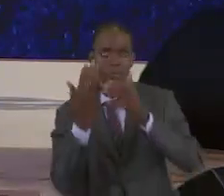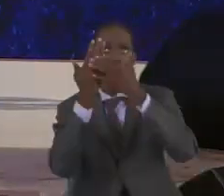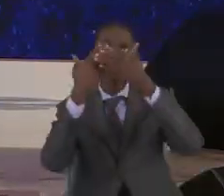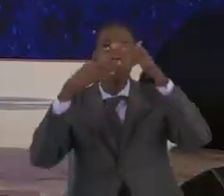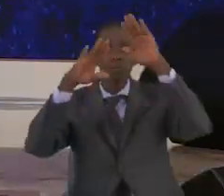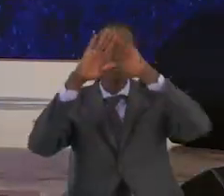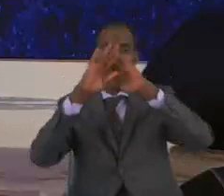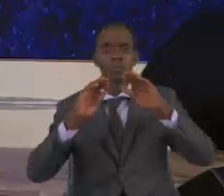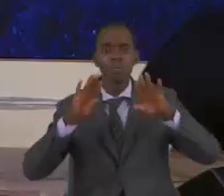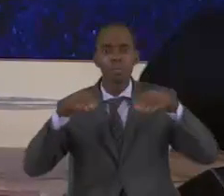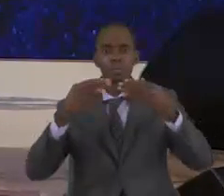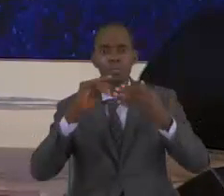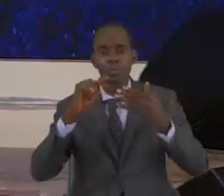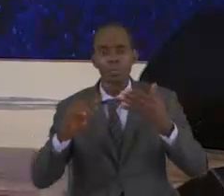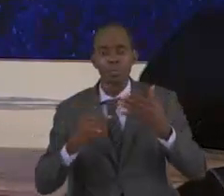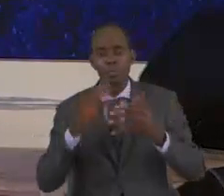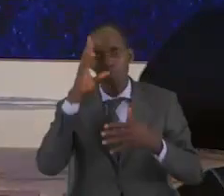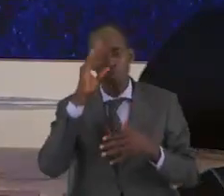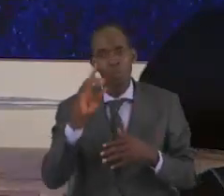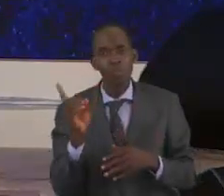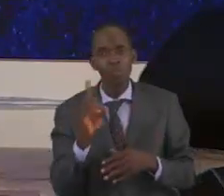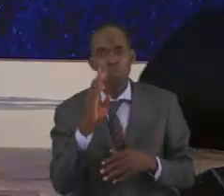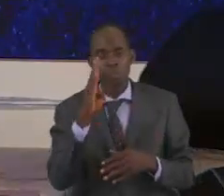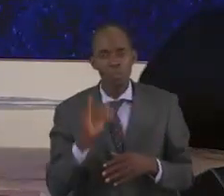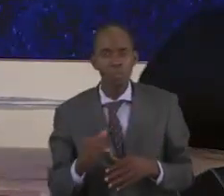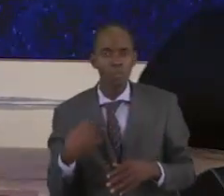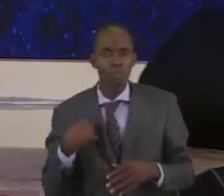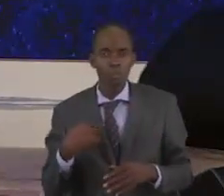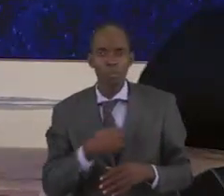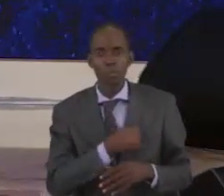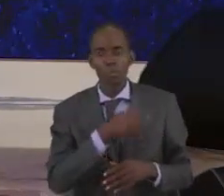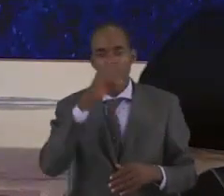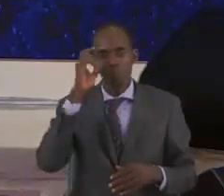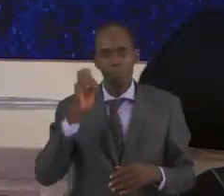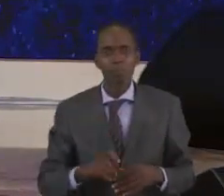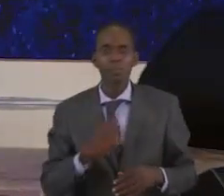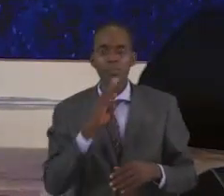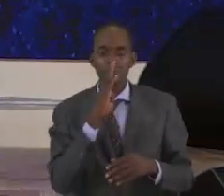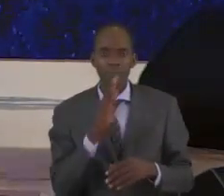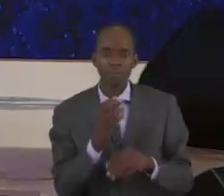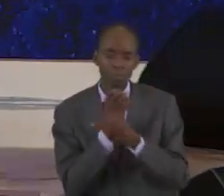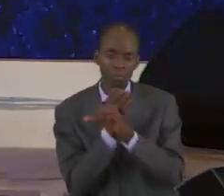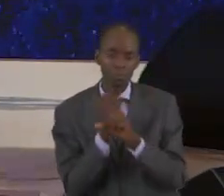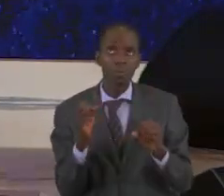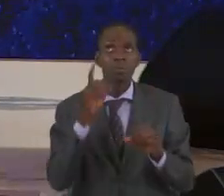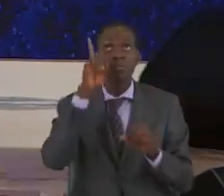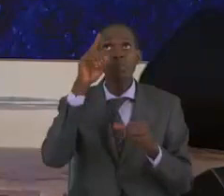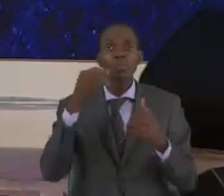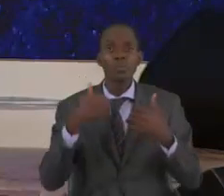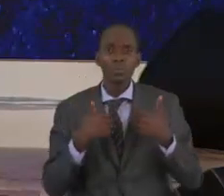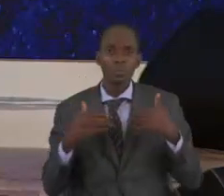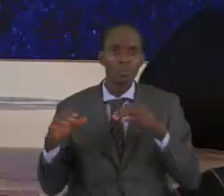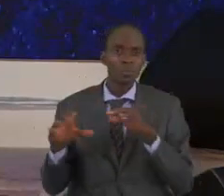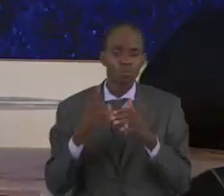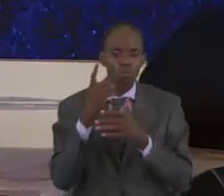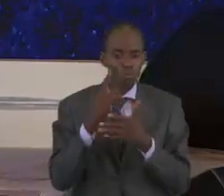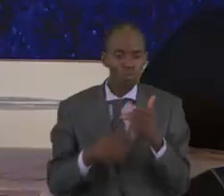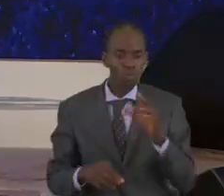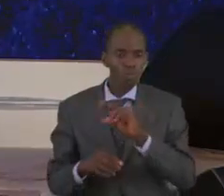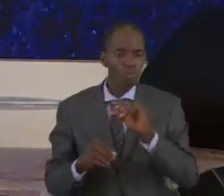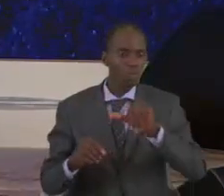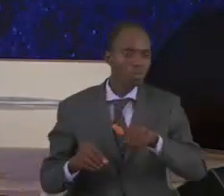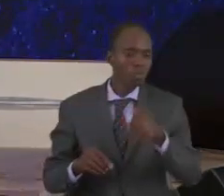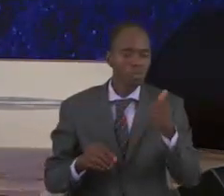given among men whereby we must be saved. He has done what no other